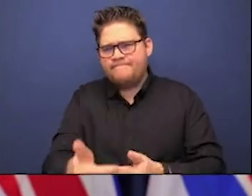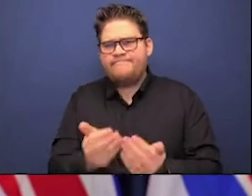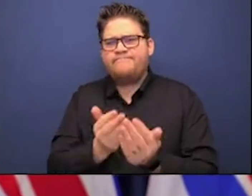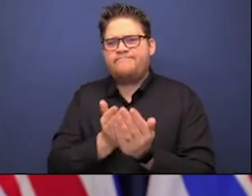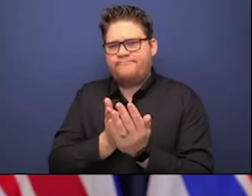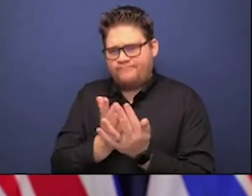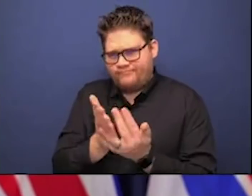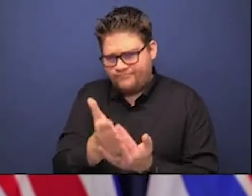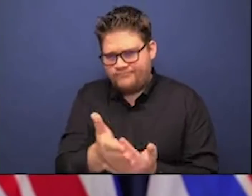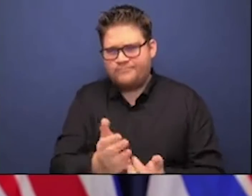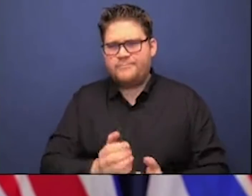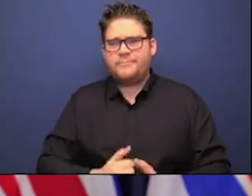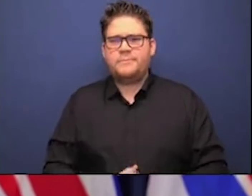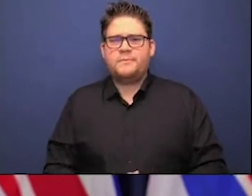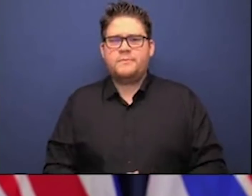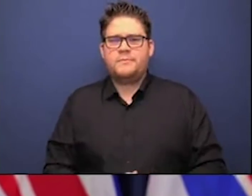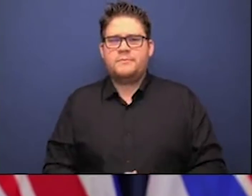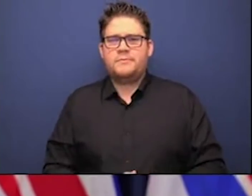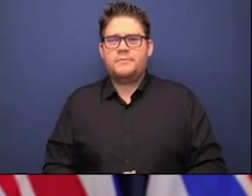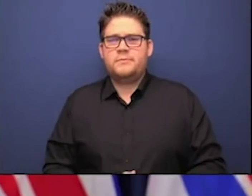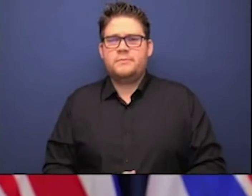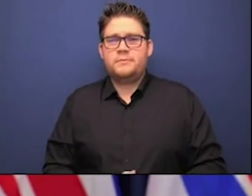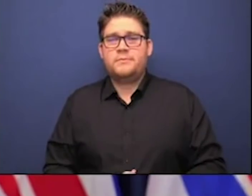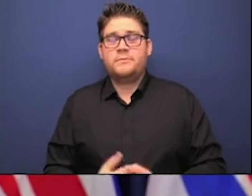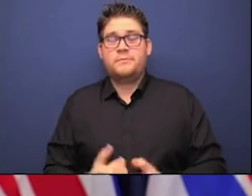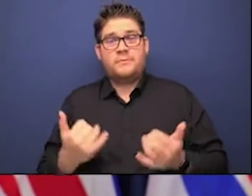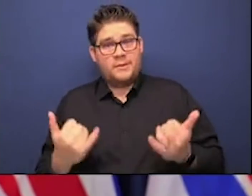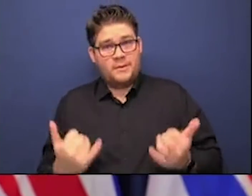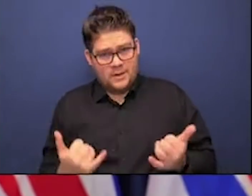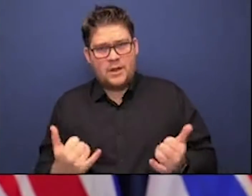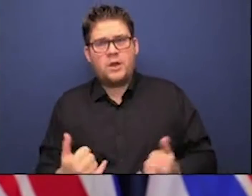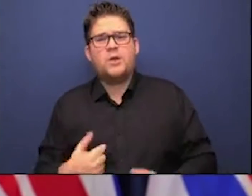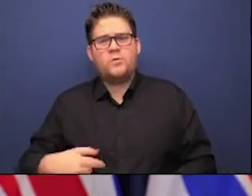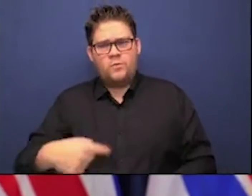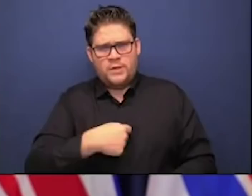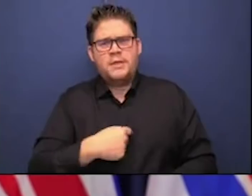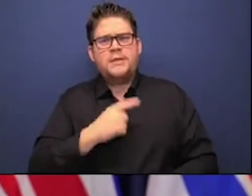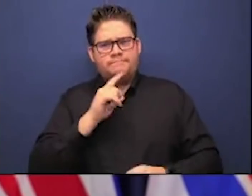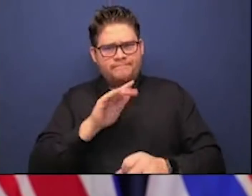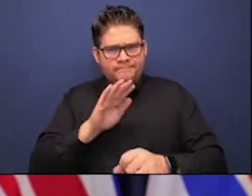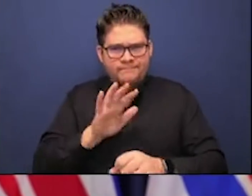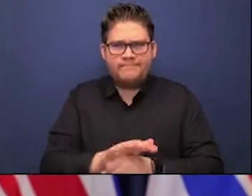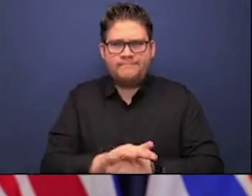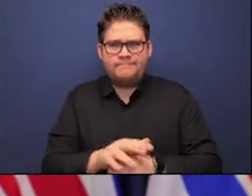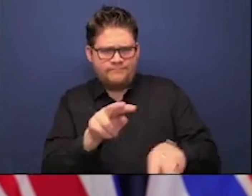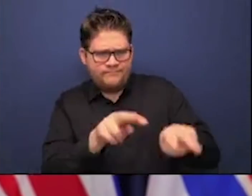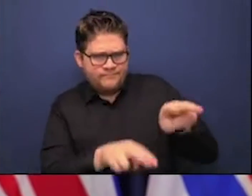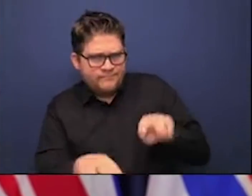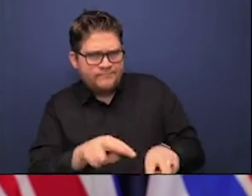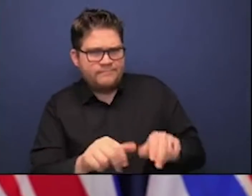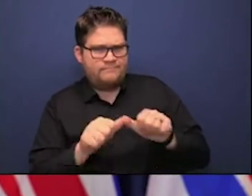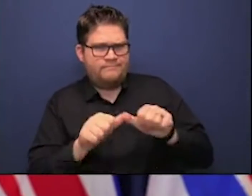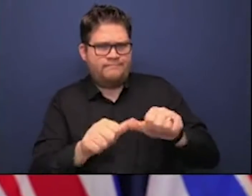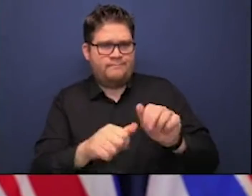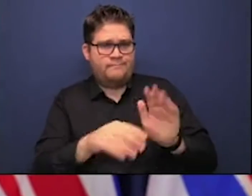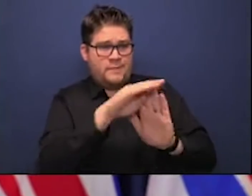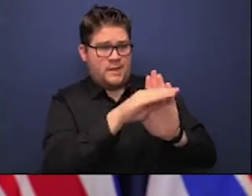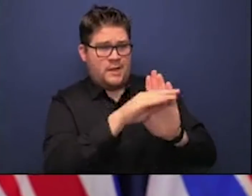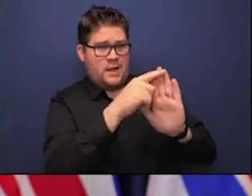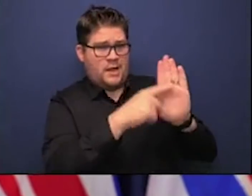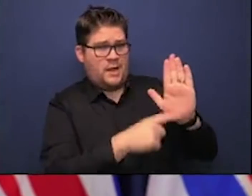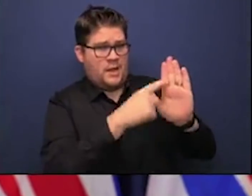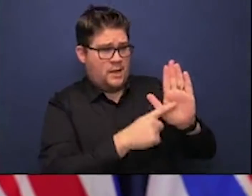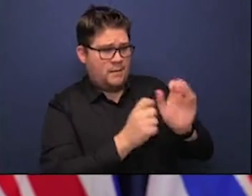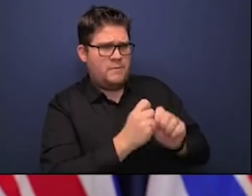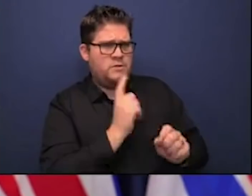meantime, we are committed to working together to continuously review and consistently apply our health and safety guidelines. And